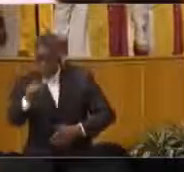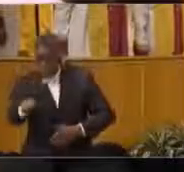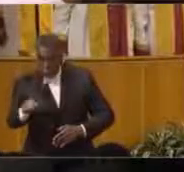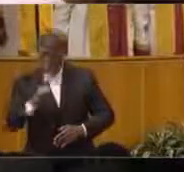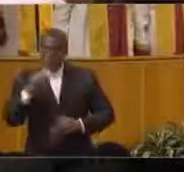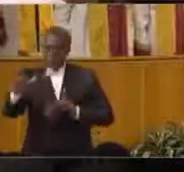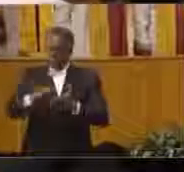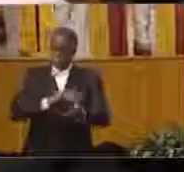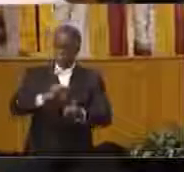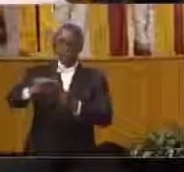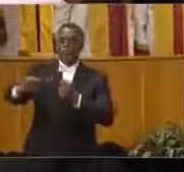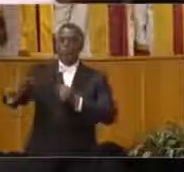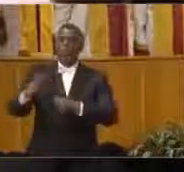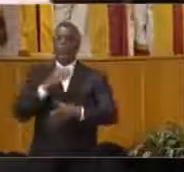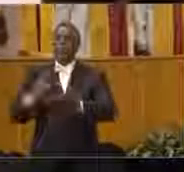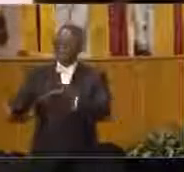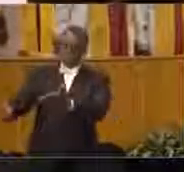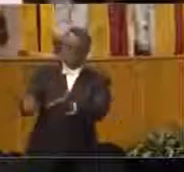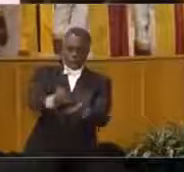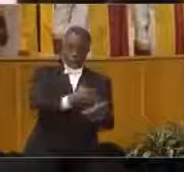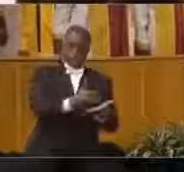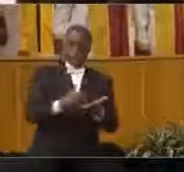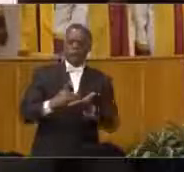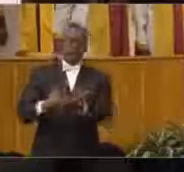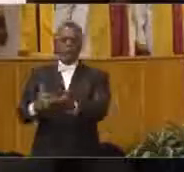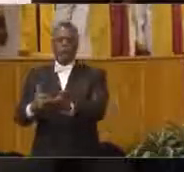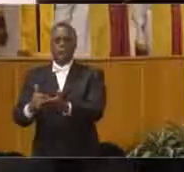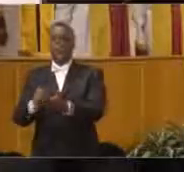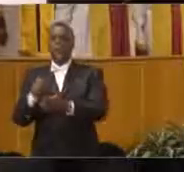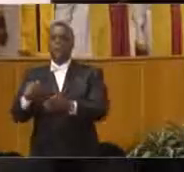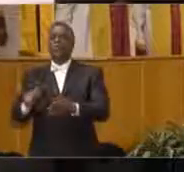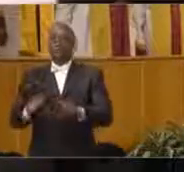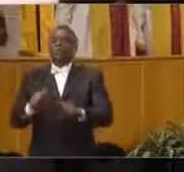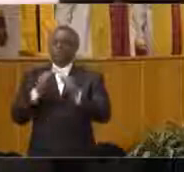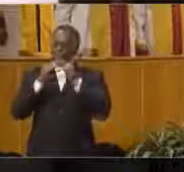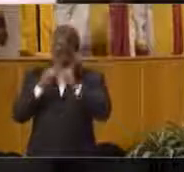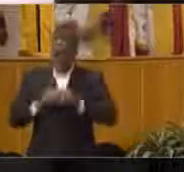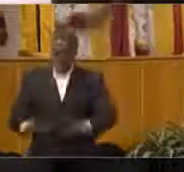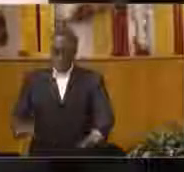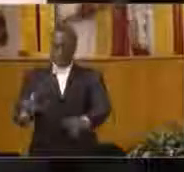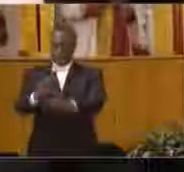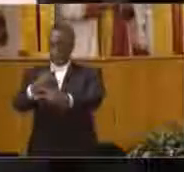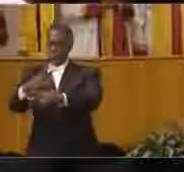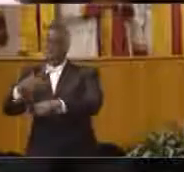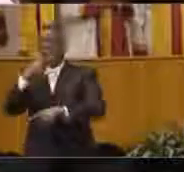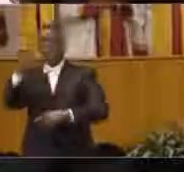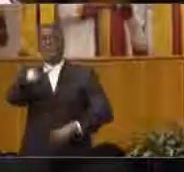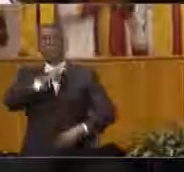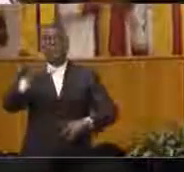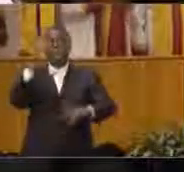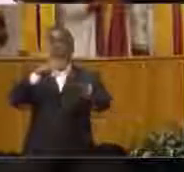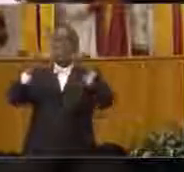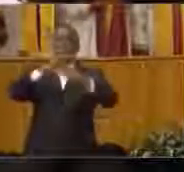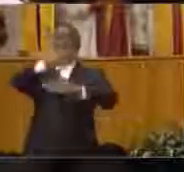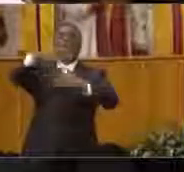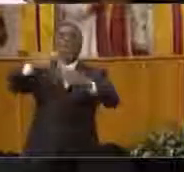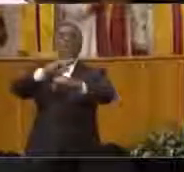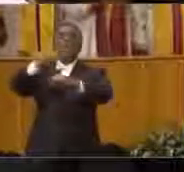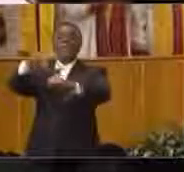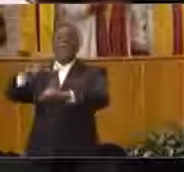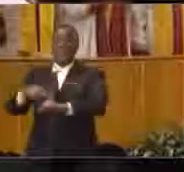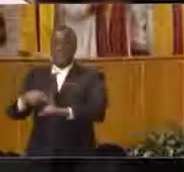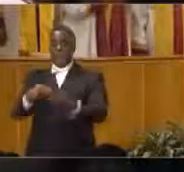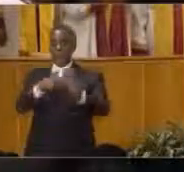not destroy the fruit of your ground, nor shall the vine fail to bear fruit for you in the field, says the Lord of hosts. And all nations will call